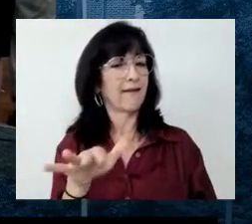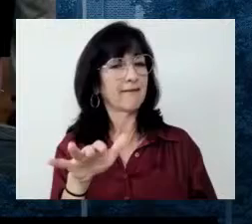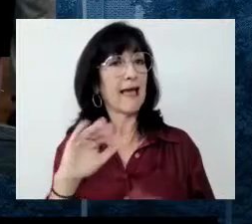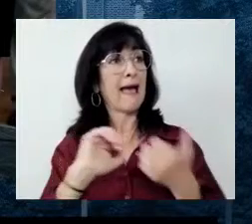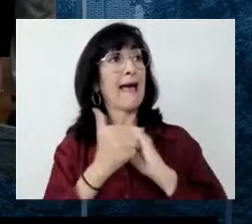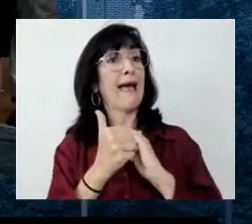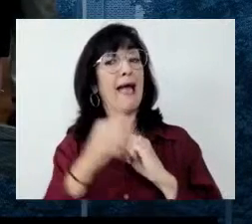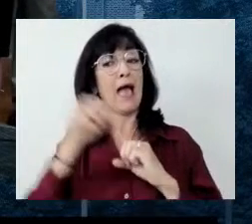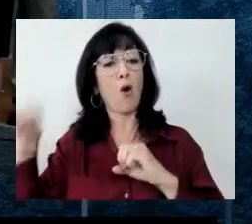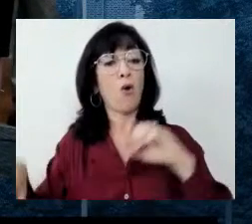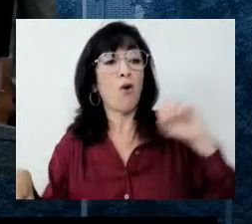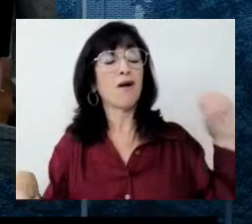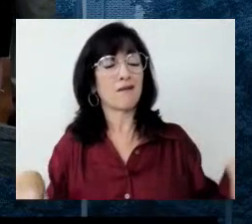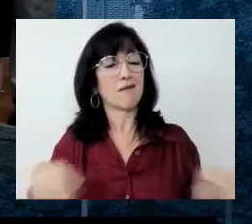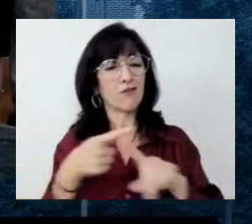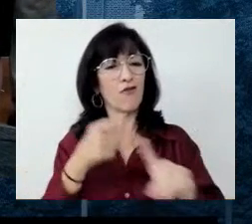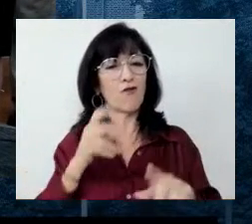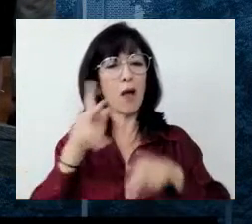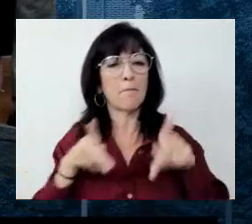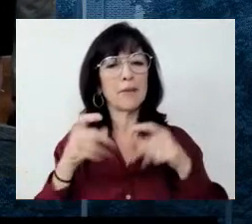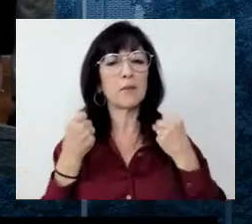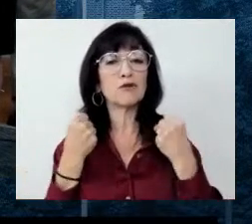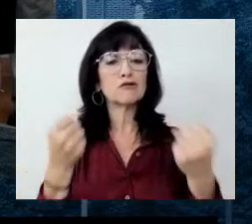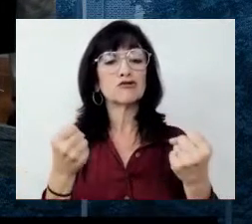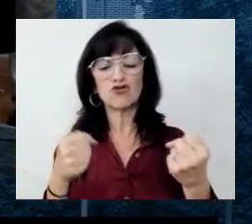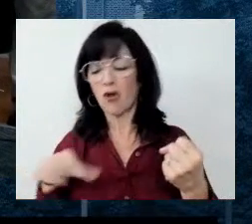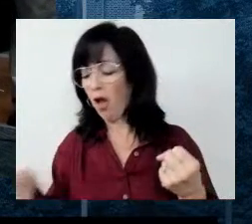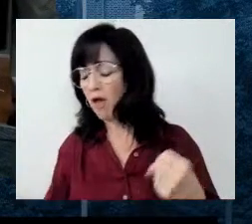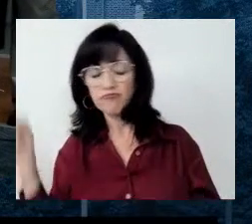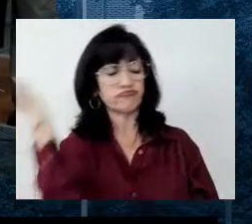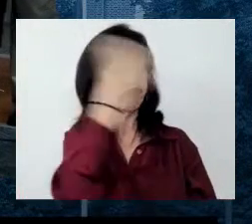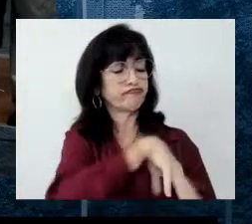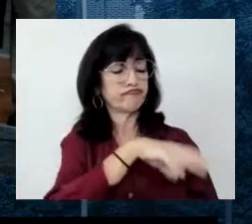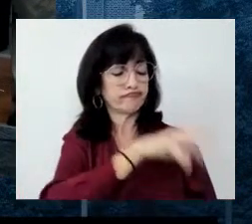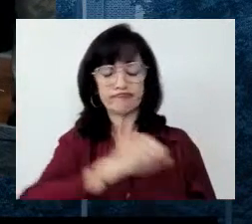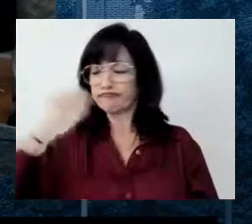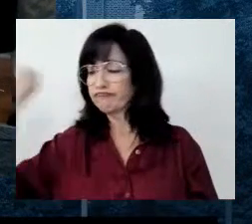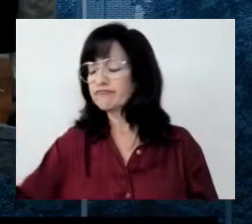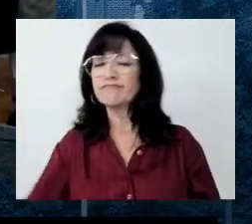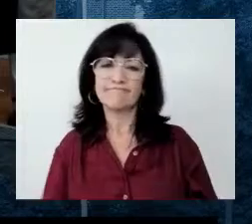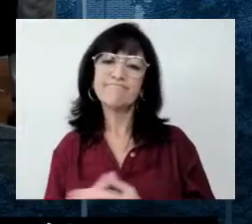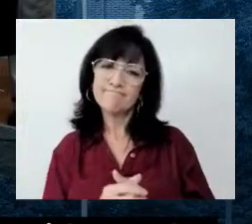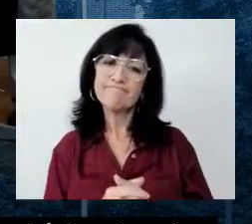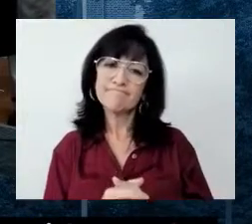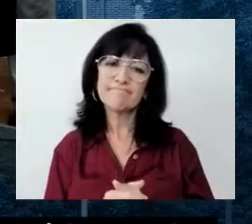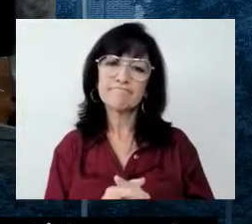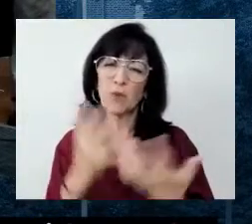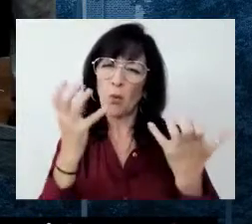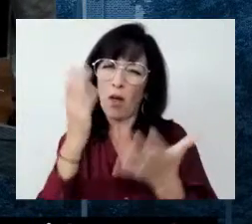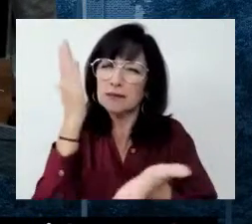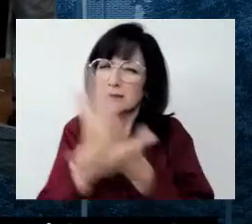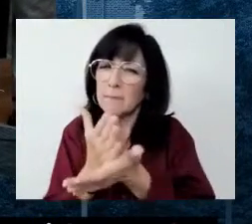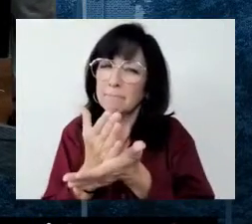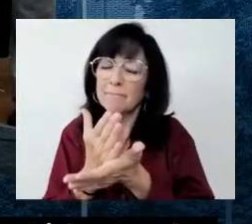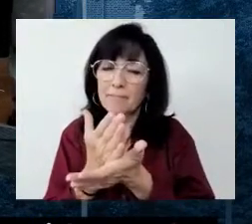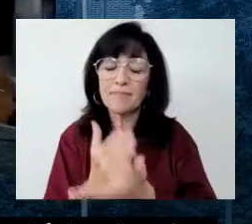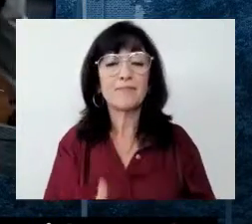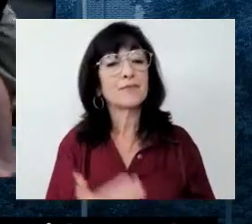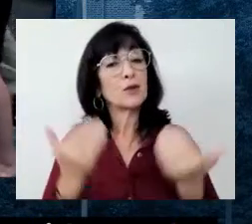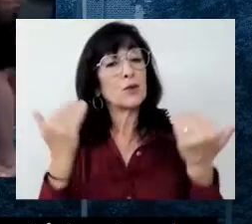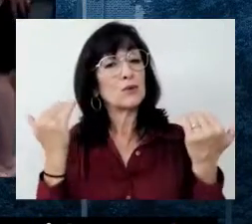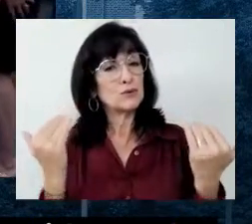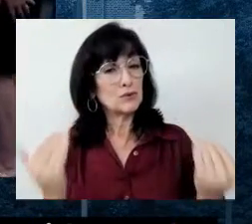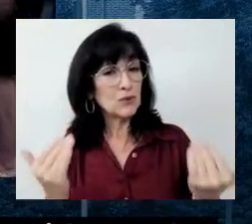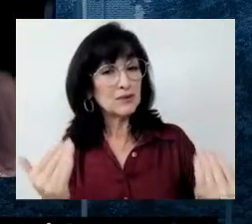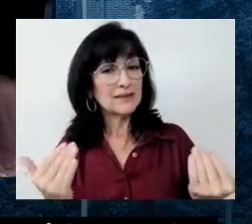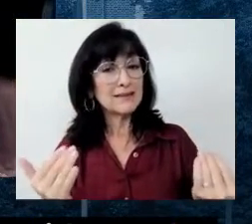And to Julie and your team, thank you for the public service efforts of your people. So with that, where's Mike? There he